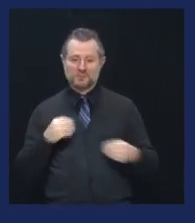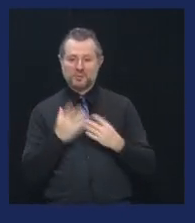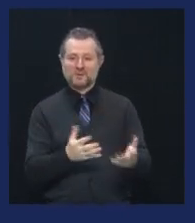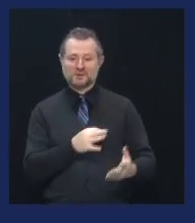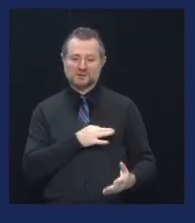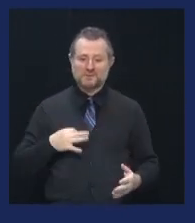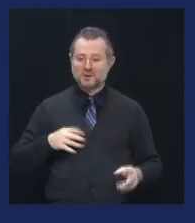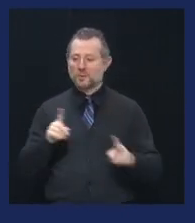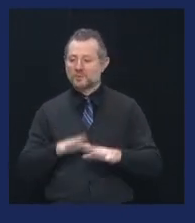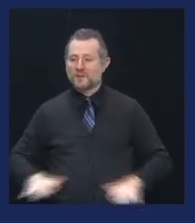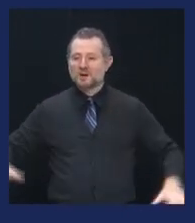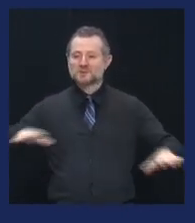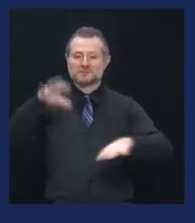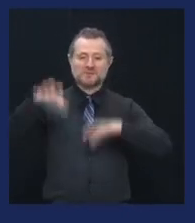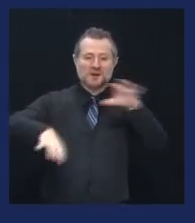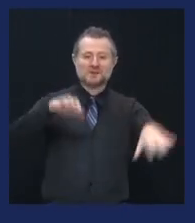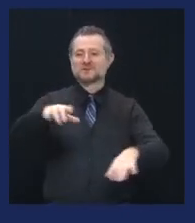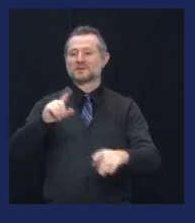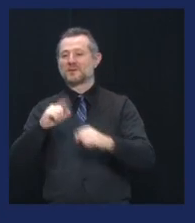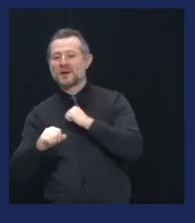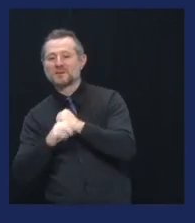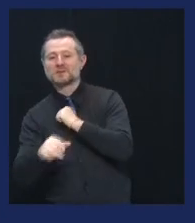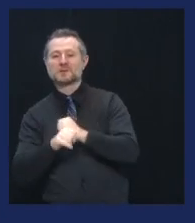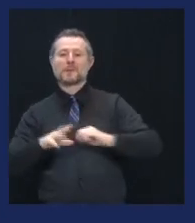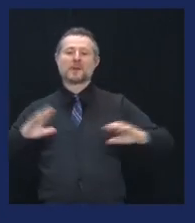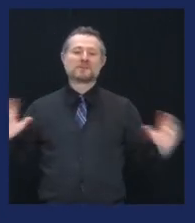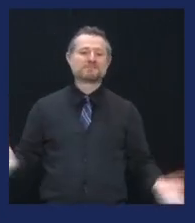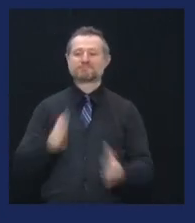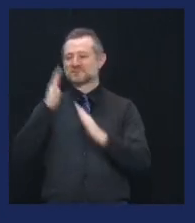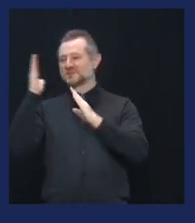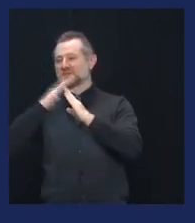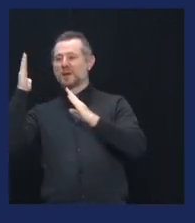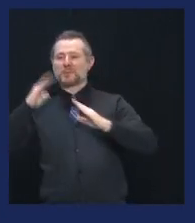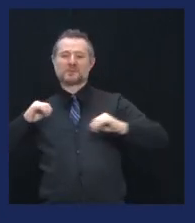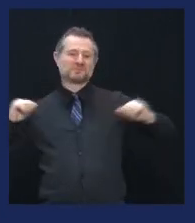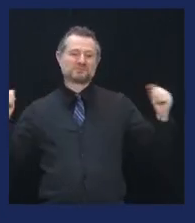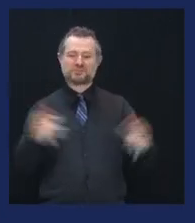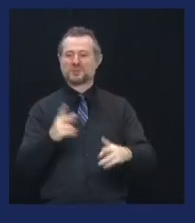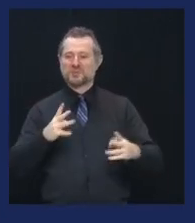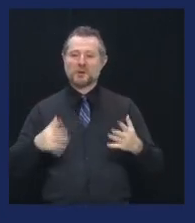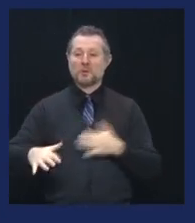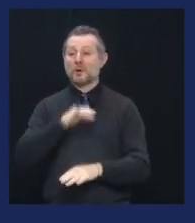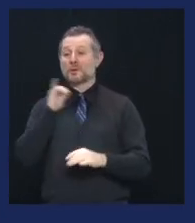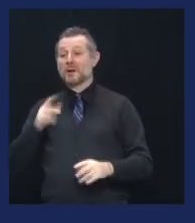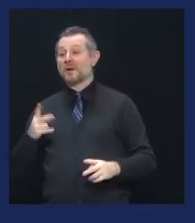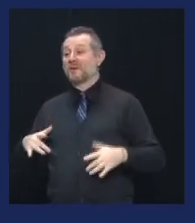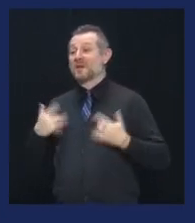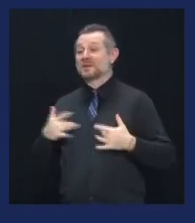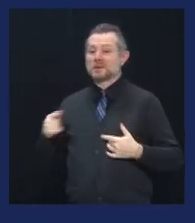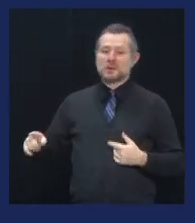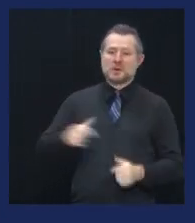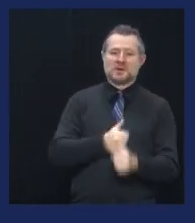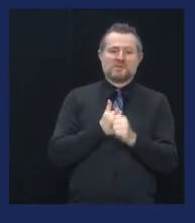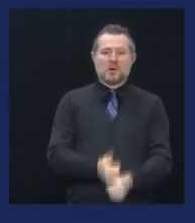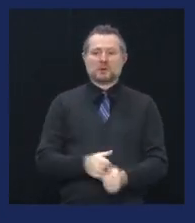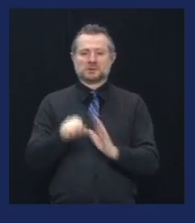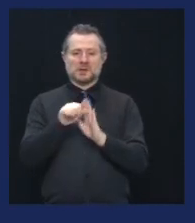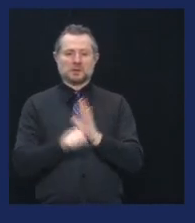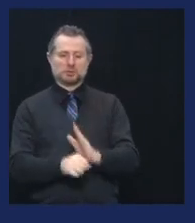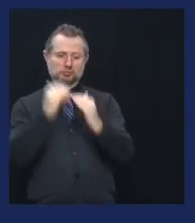to world-class open air and spacious venues. All events will follow state guidelines, serving as a model